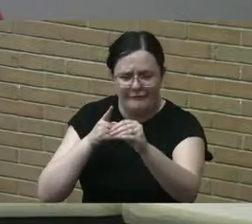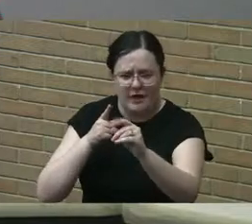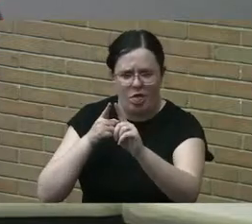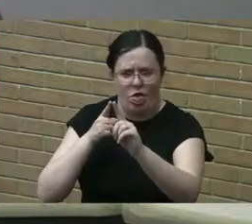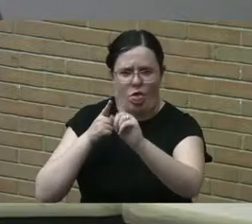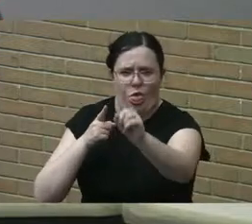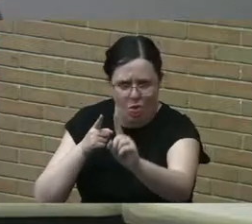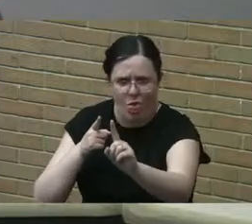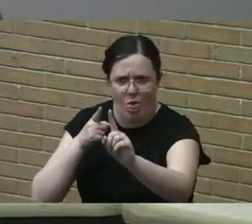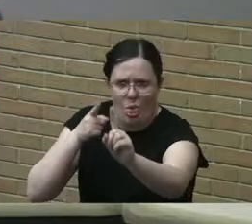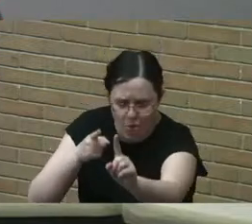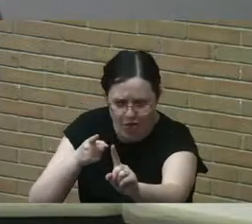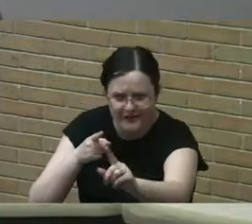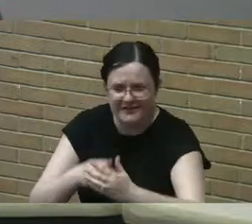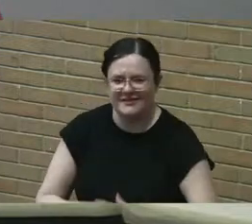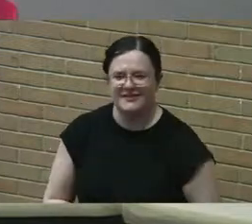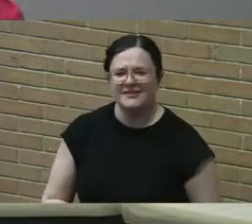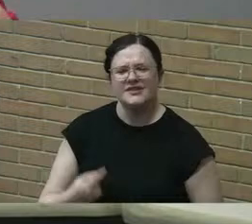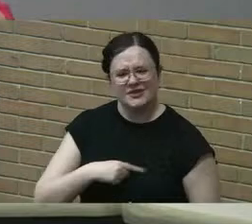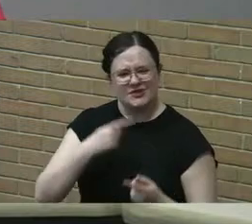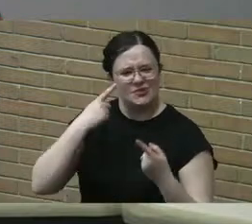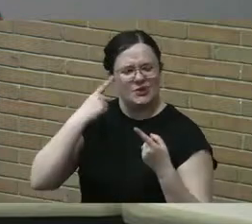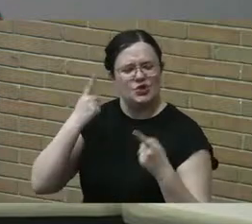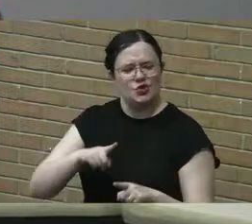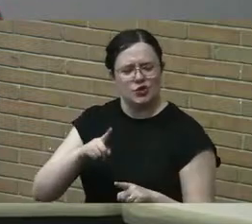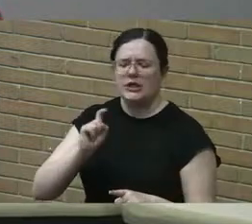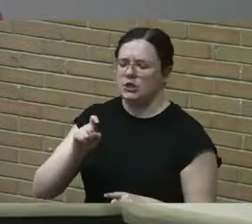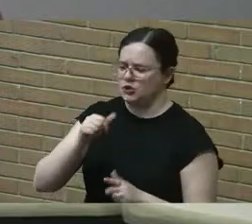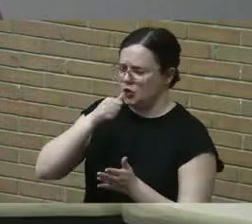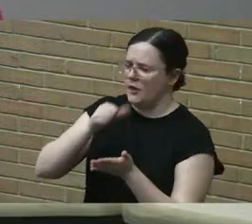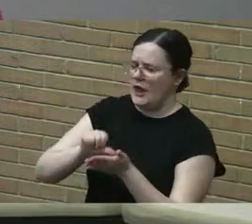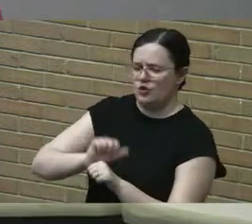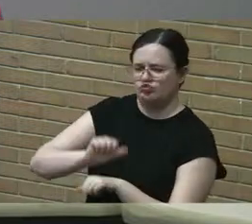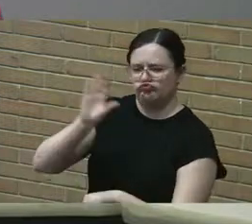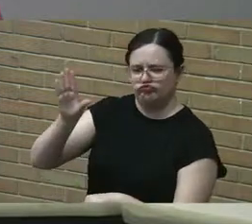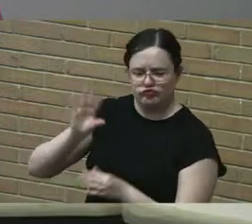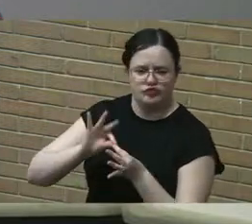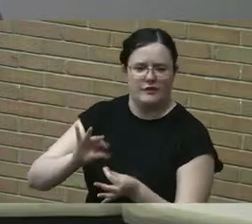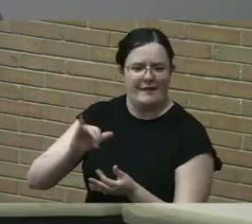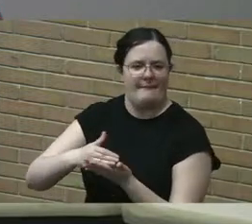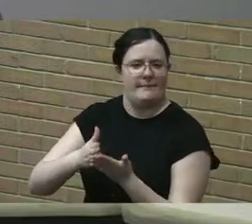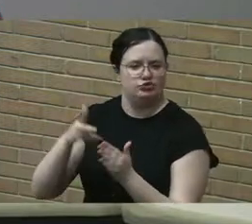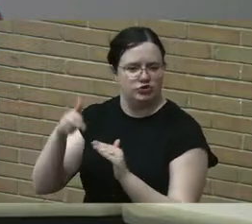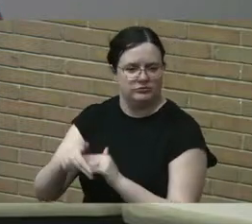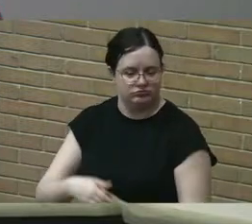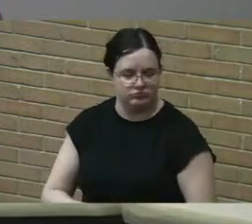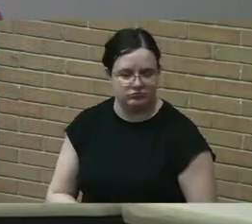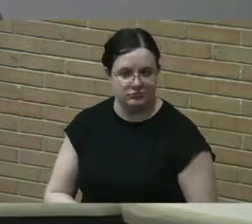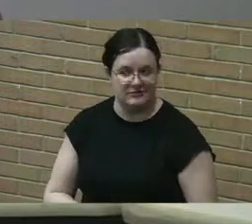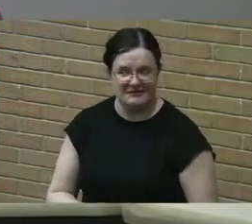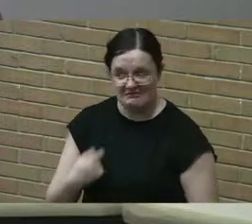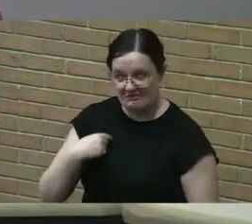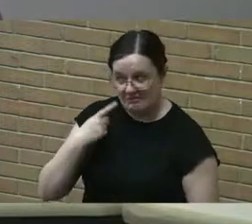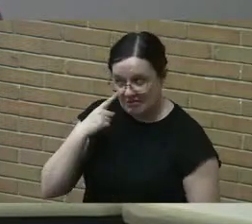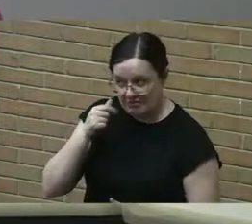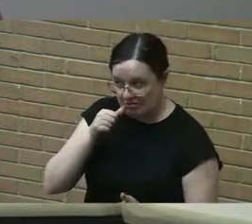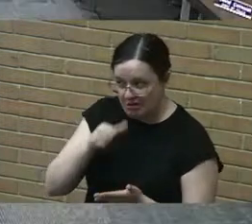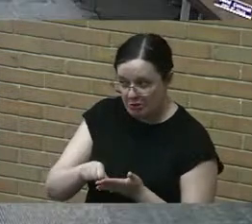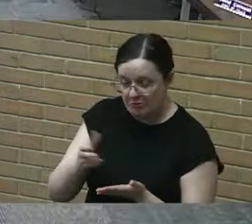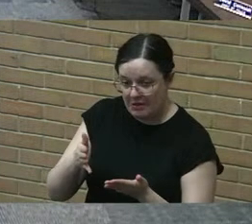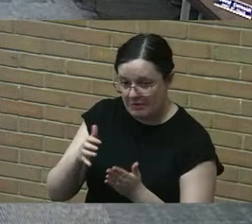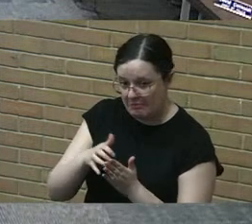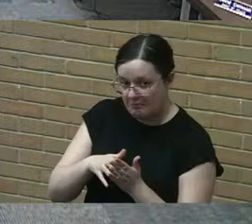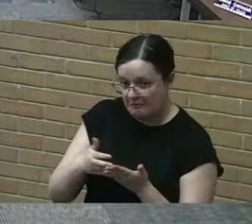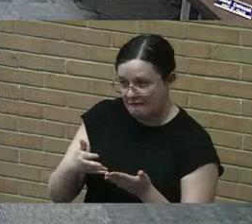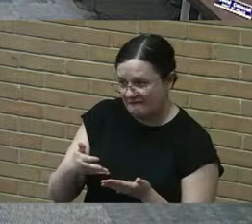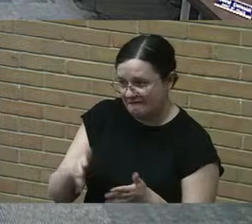agreed that we should oppose the budget cuts, and a letter is completed perhaps by now.